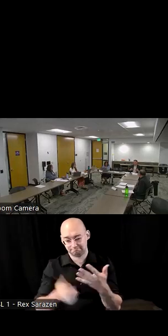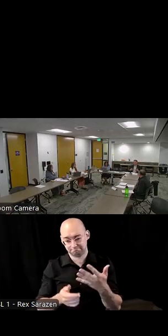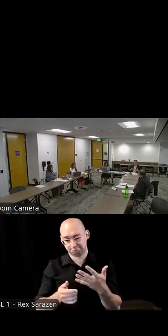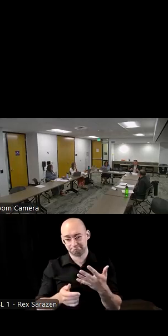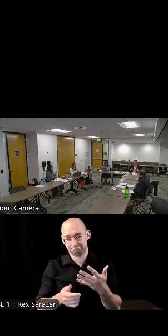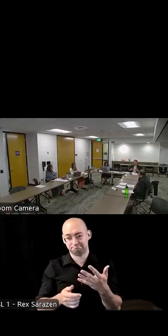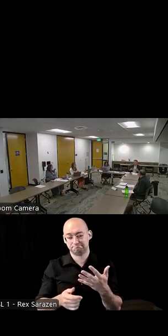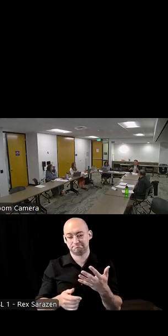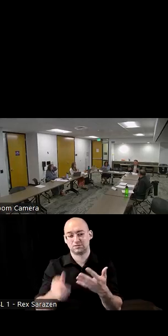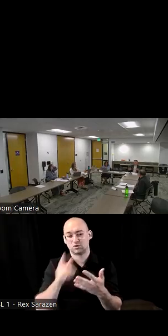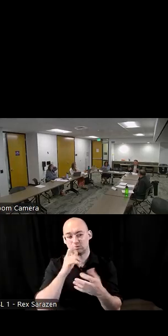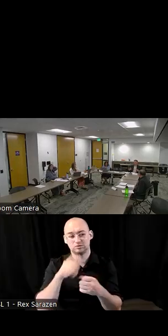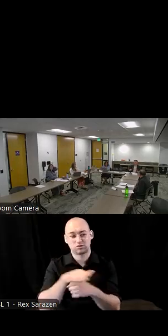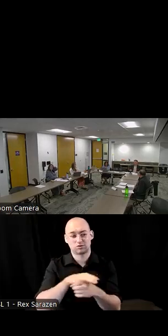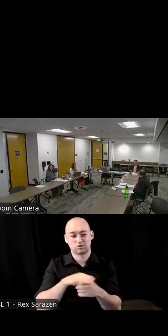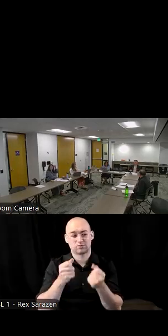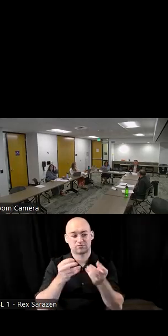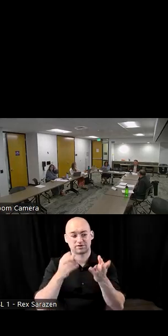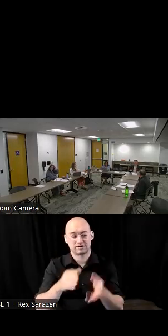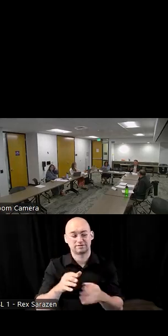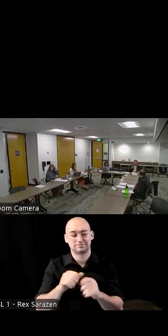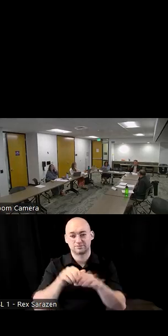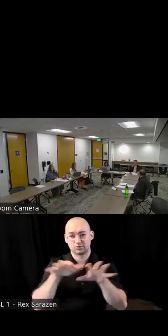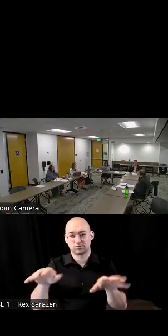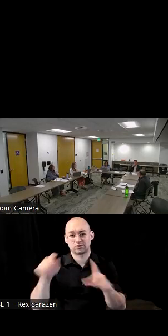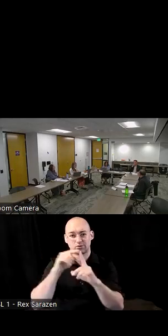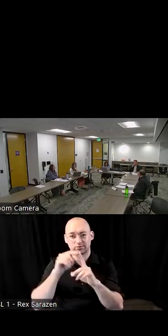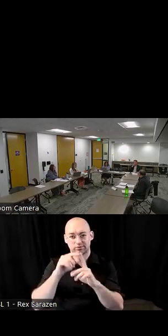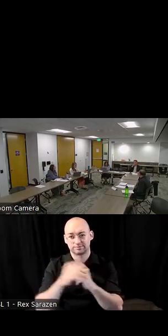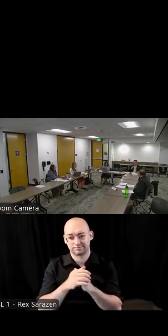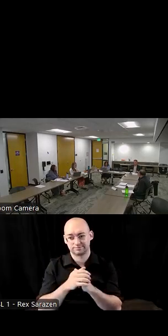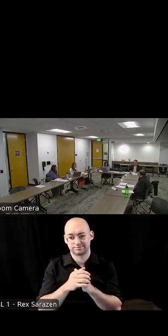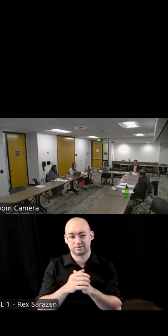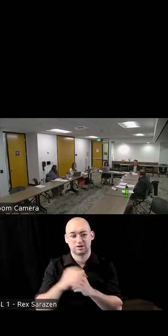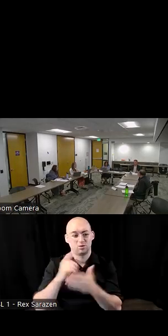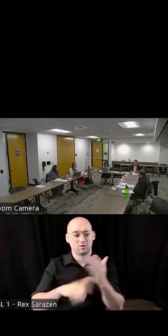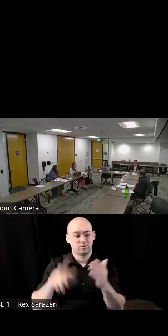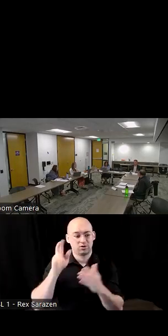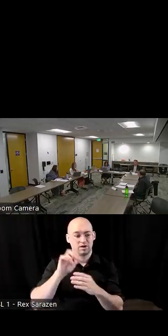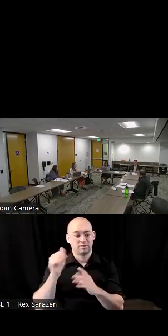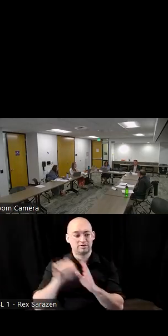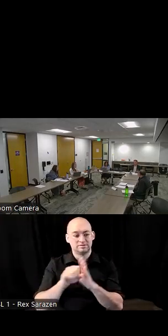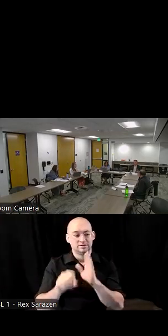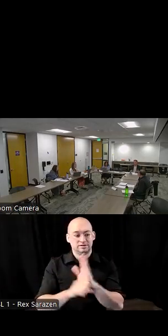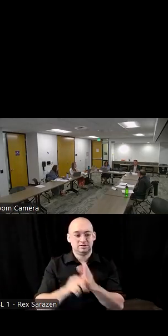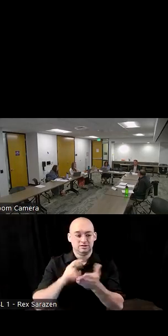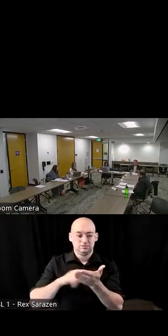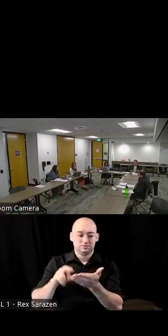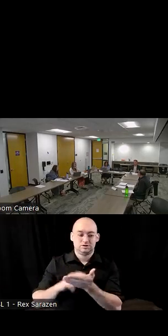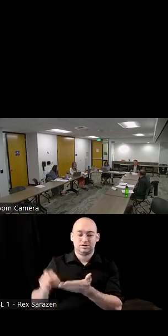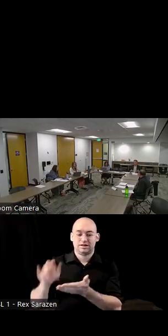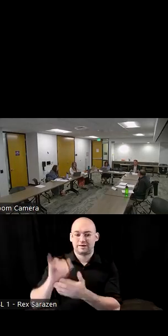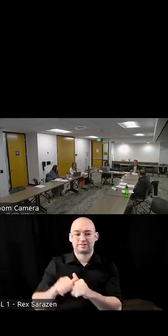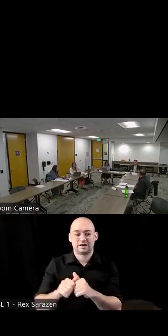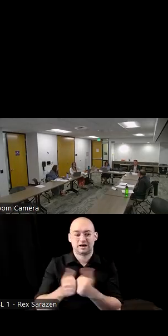local providers that can really get the word around? But yeah, what we've heard in other states doing our research is that's really how